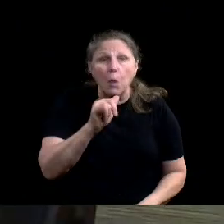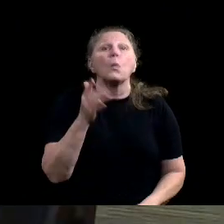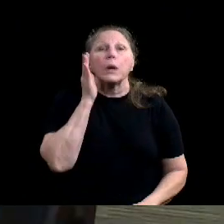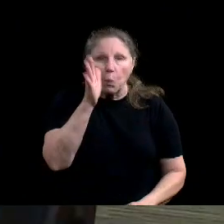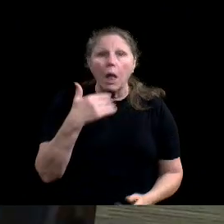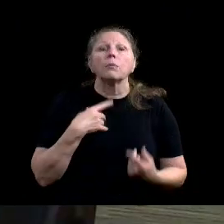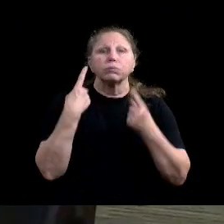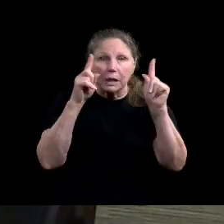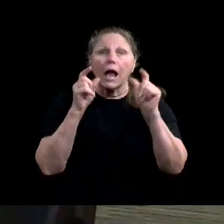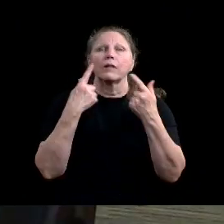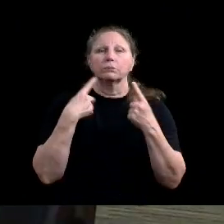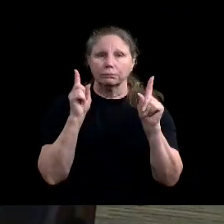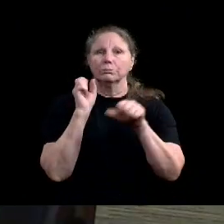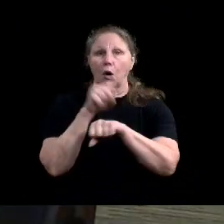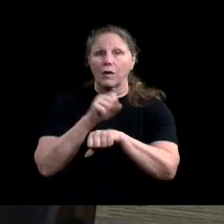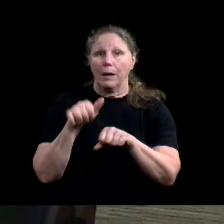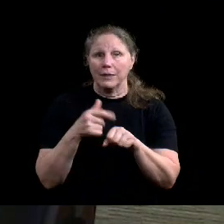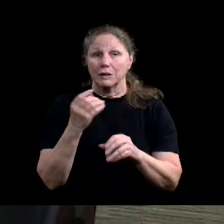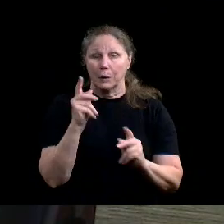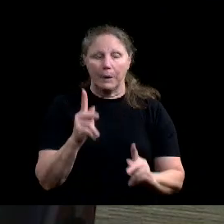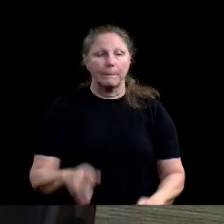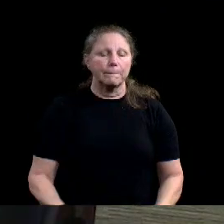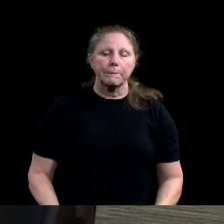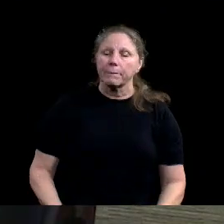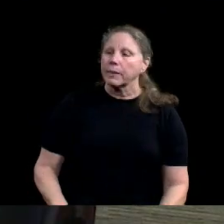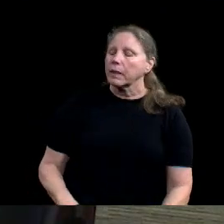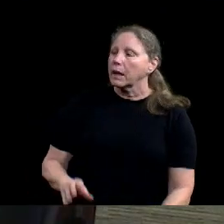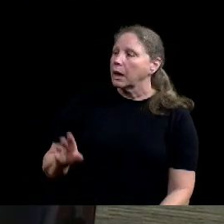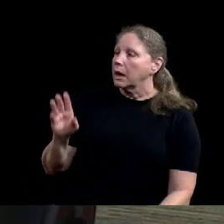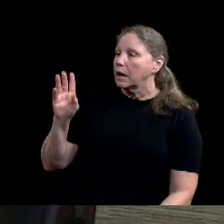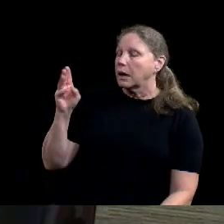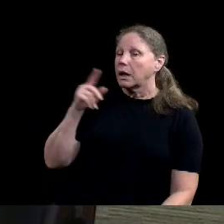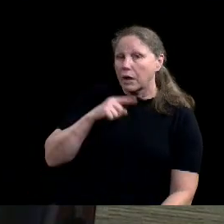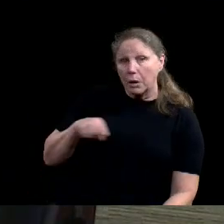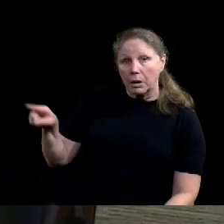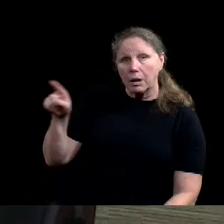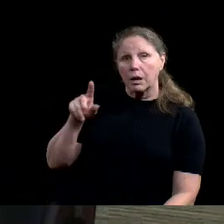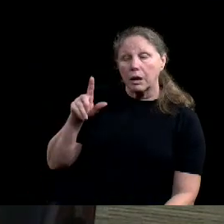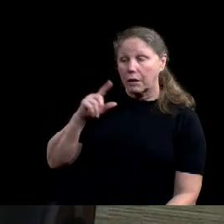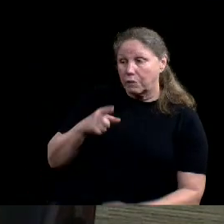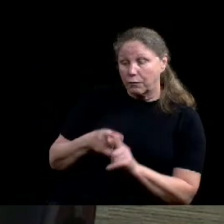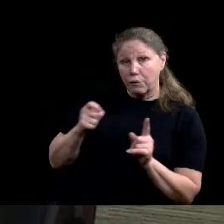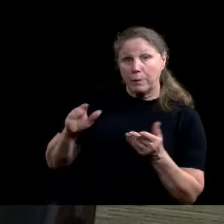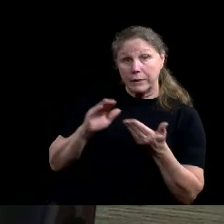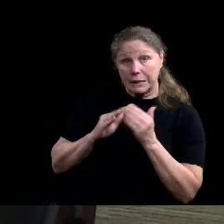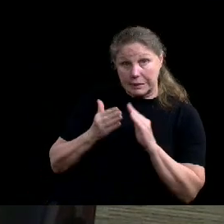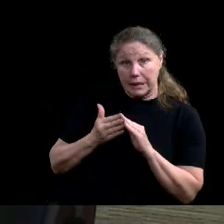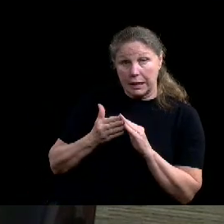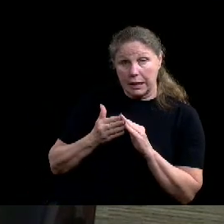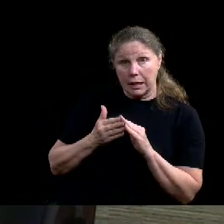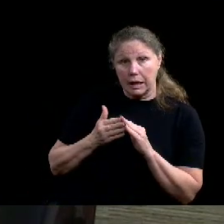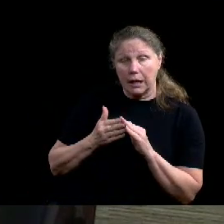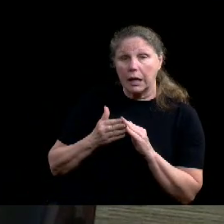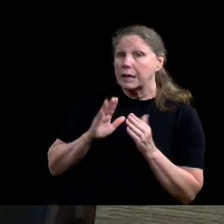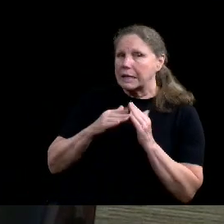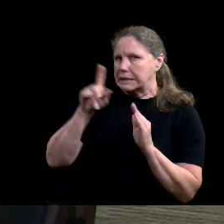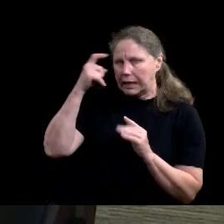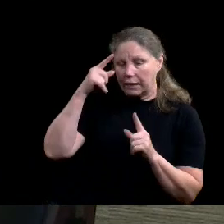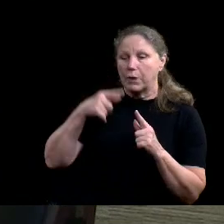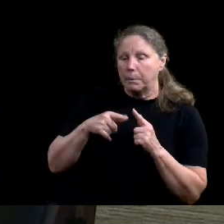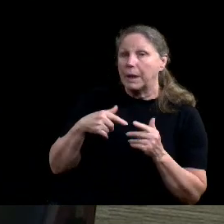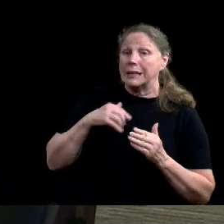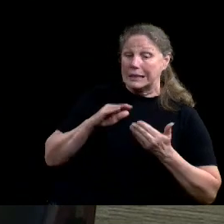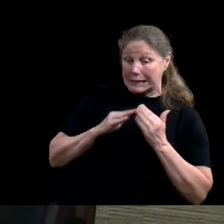and Judge and Dr. Griggs, on behalf of the city, not the city government, but the whole community, the